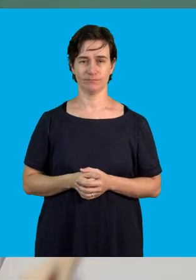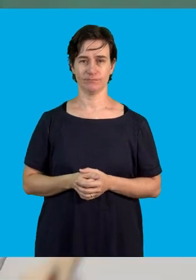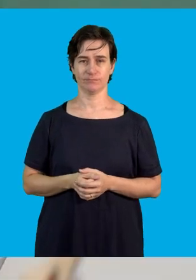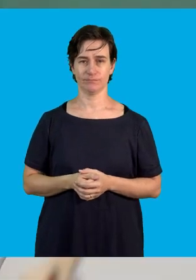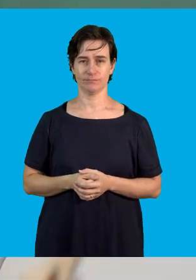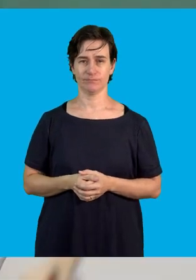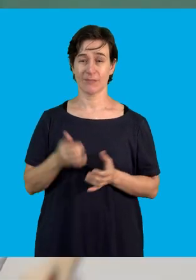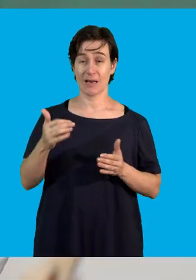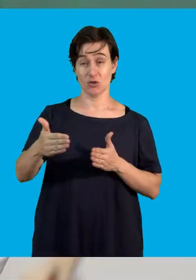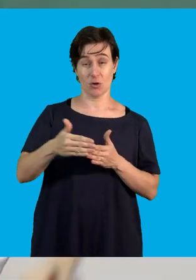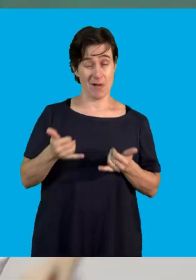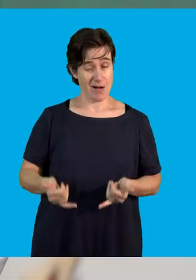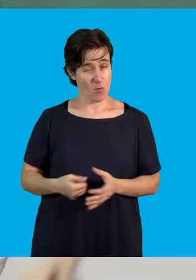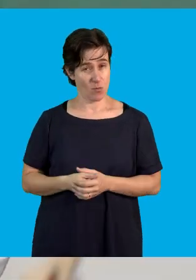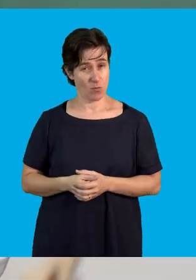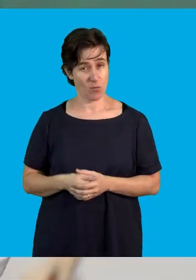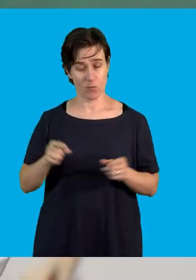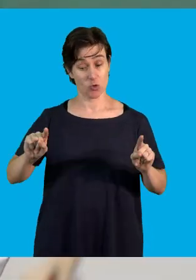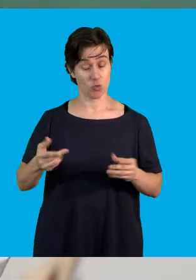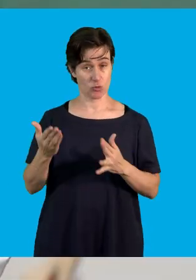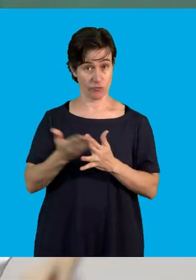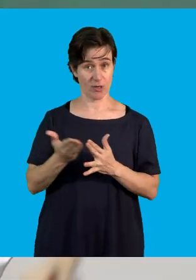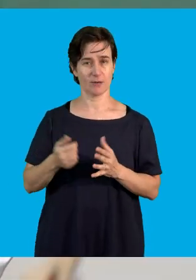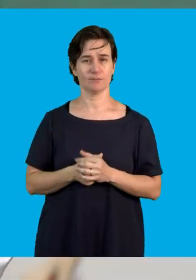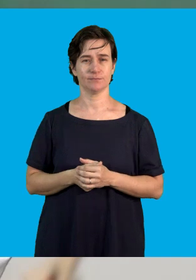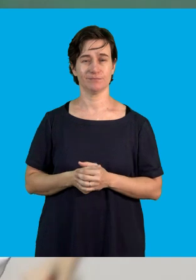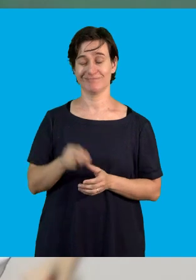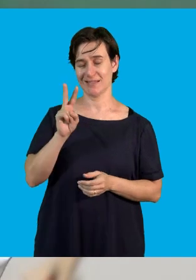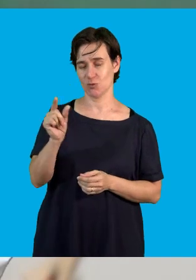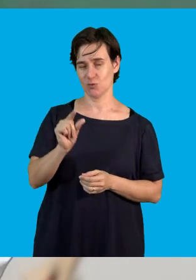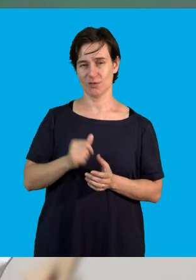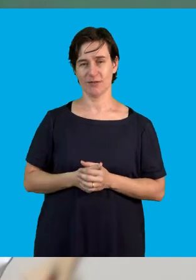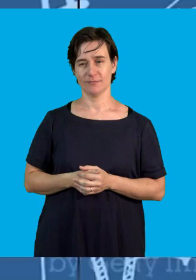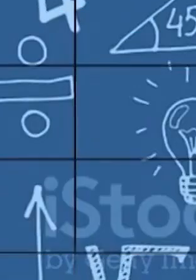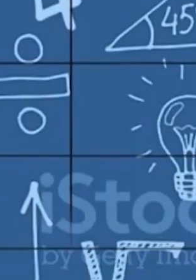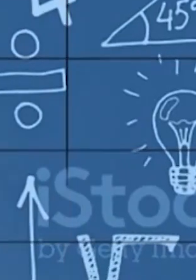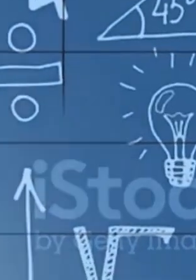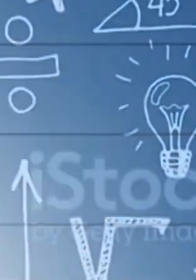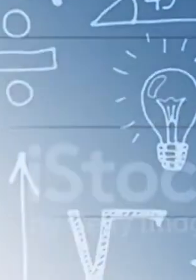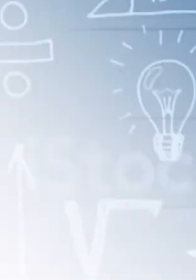Let's stop there for now. Let's go for a break. See you soon.